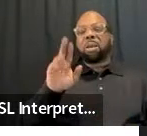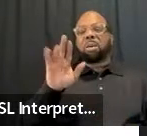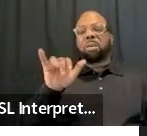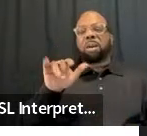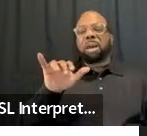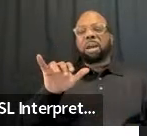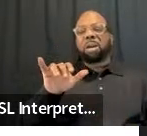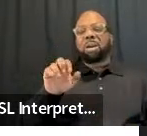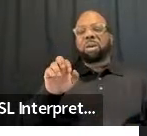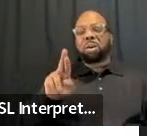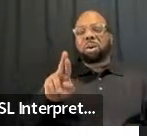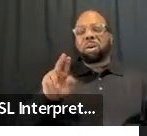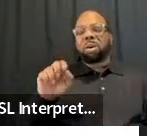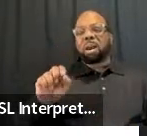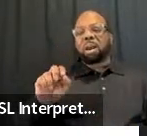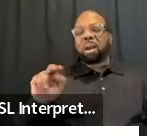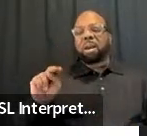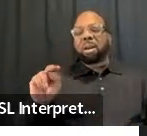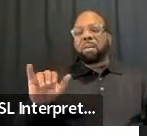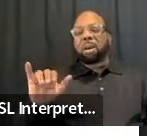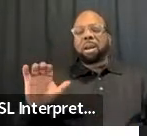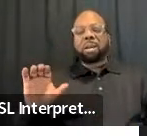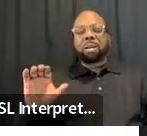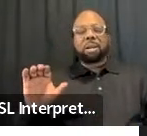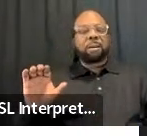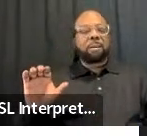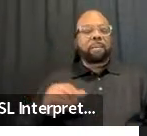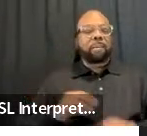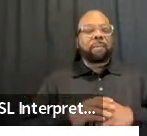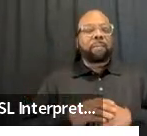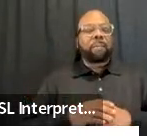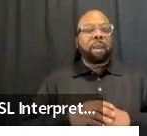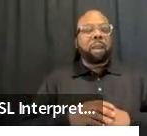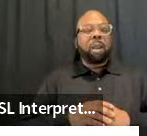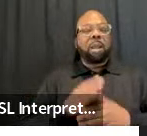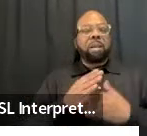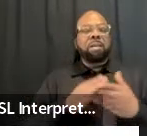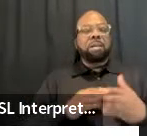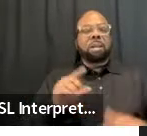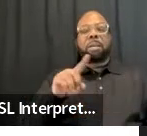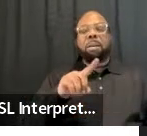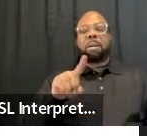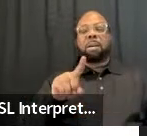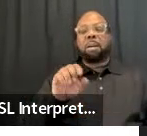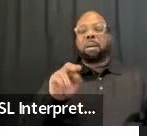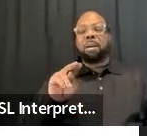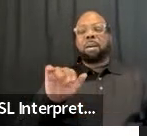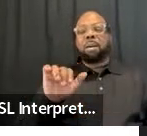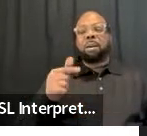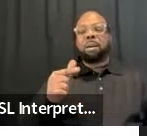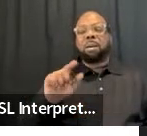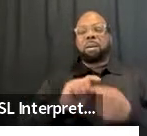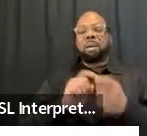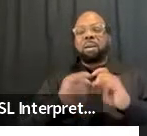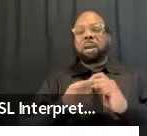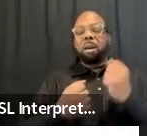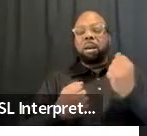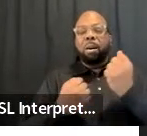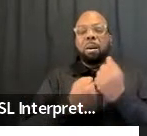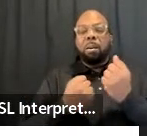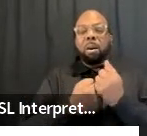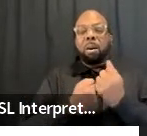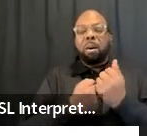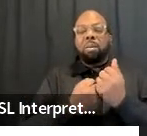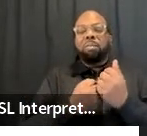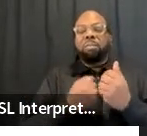Within this context, I'll talk about some of the zoning changes that we are working on to support these existing policy frameworks. Next